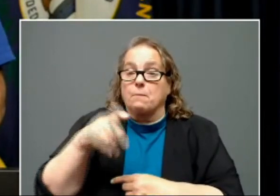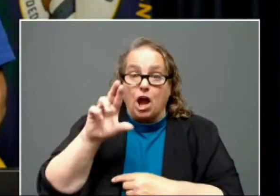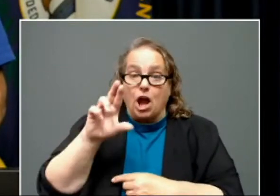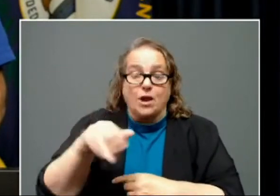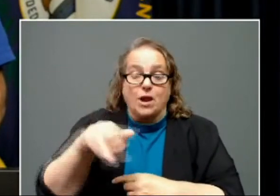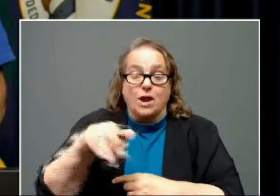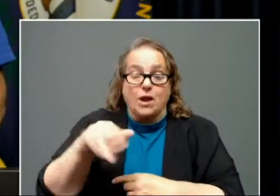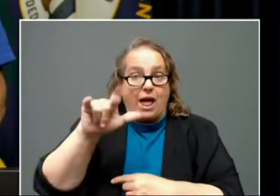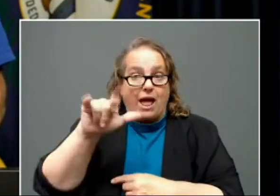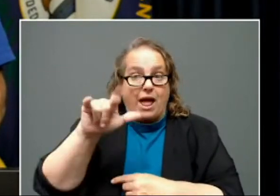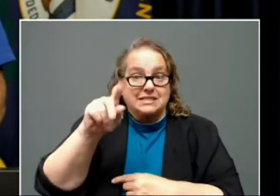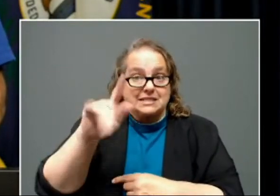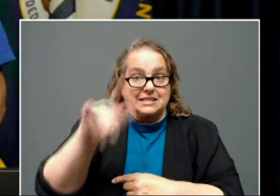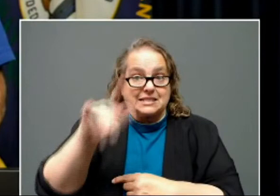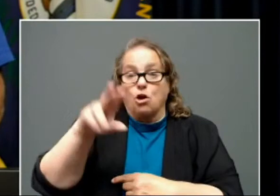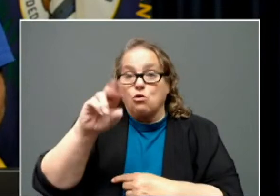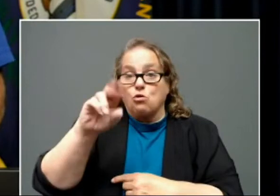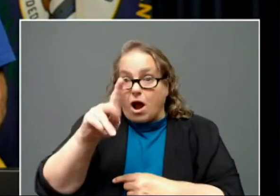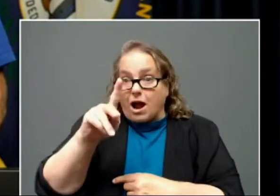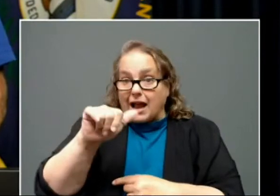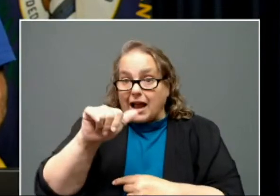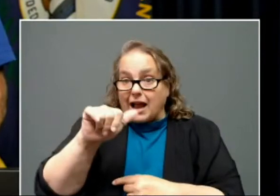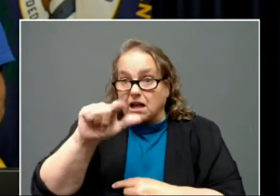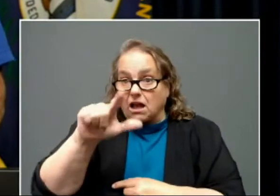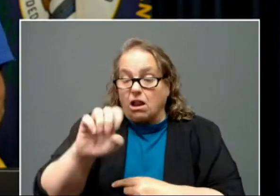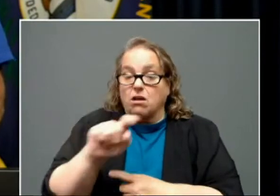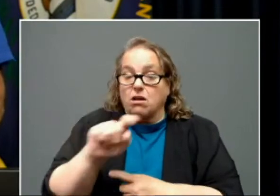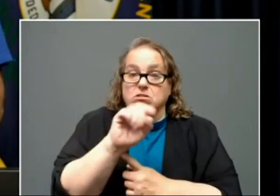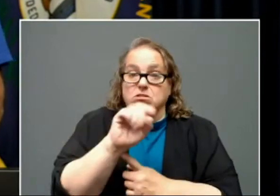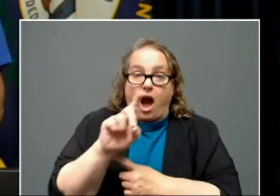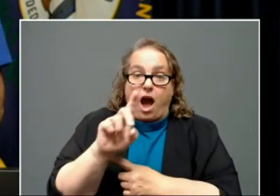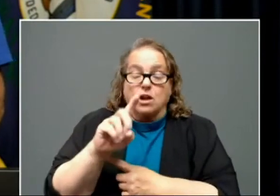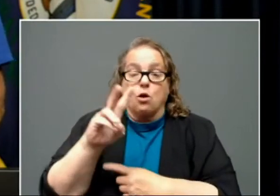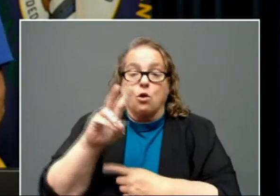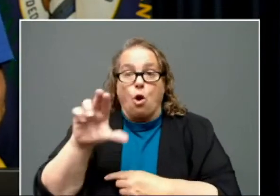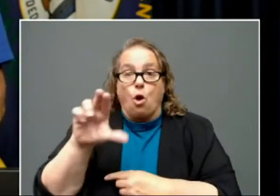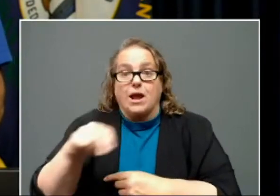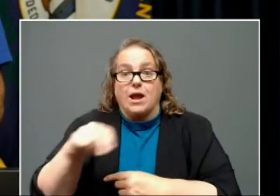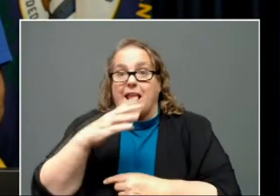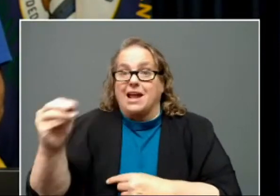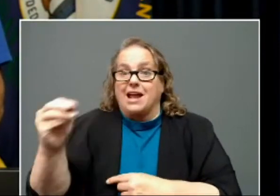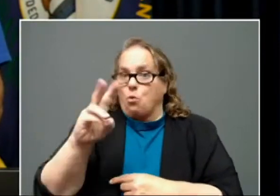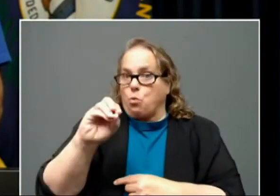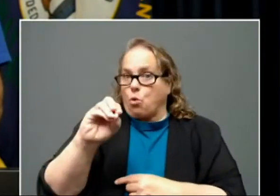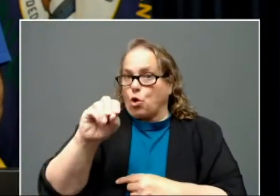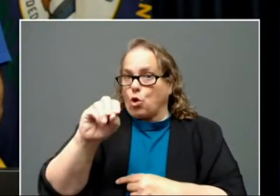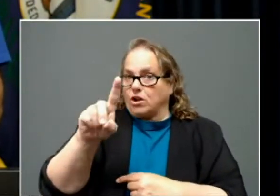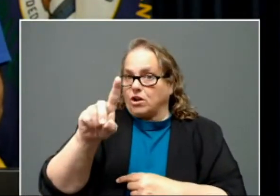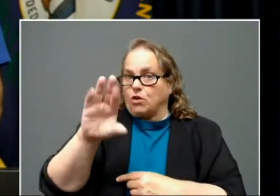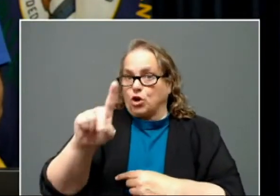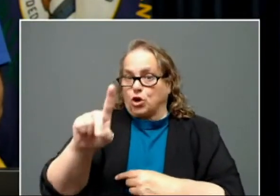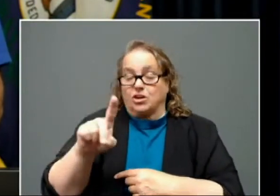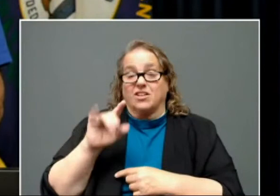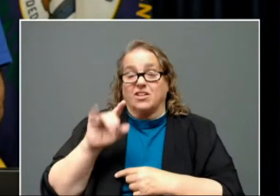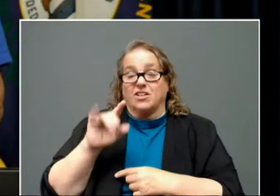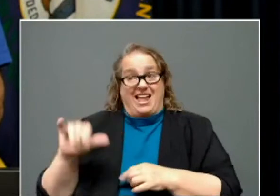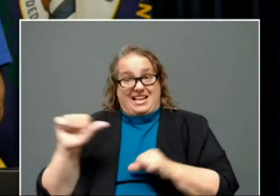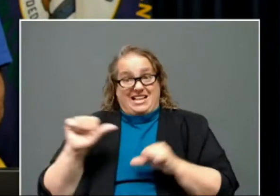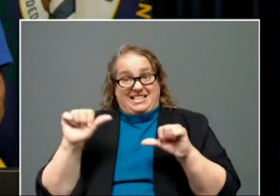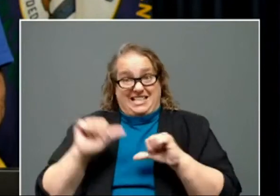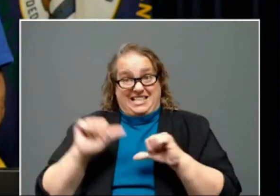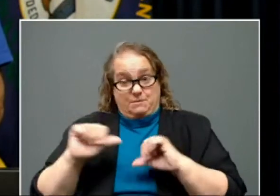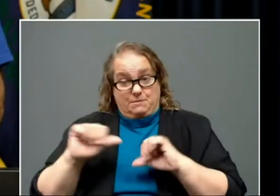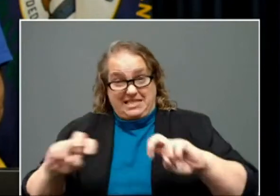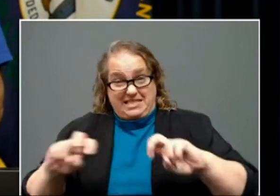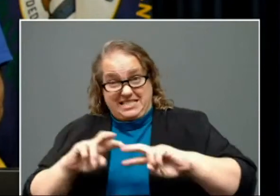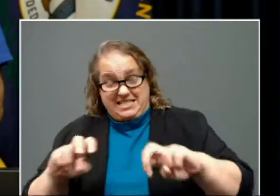Pulaski, Rockcastle, Todd, Warren, and Woodford. The assessment is likely to take several weeks, after